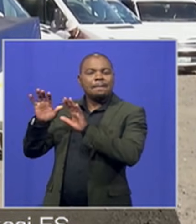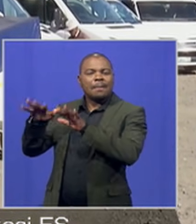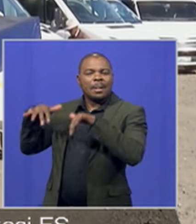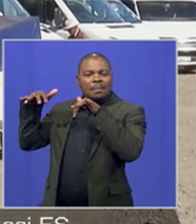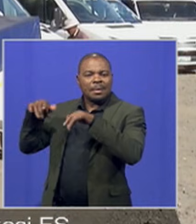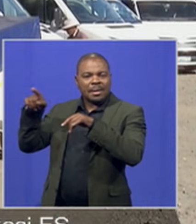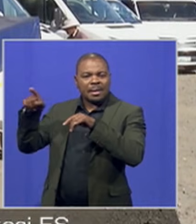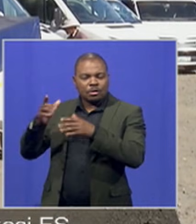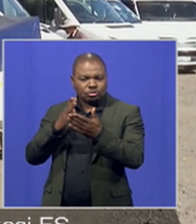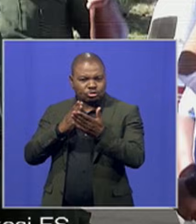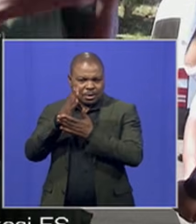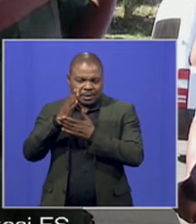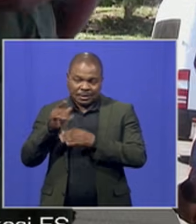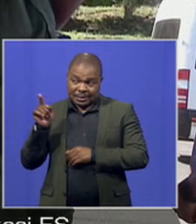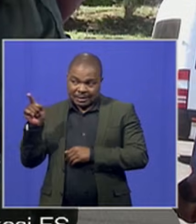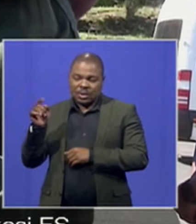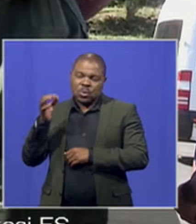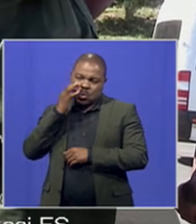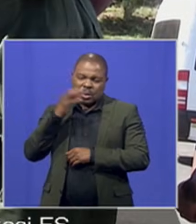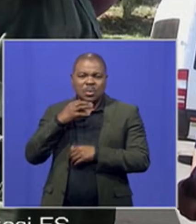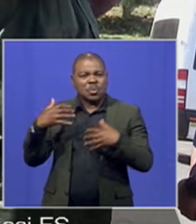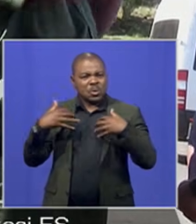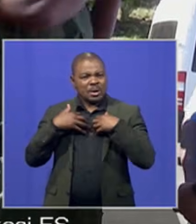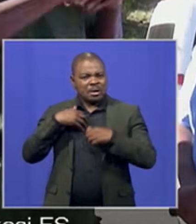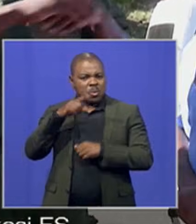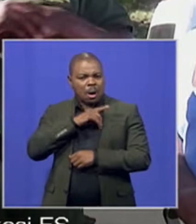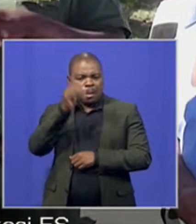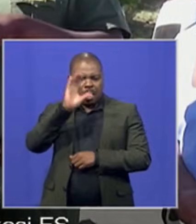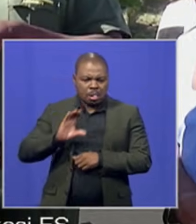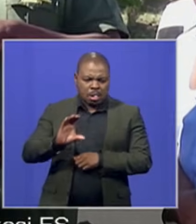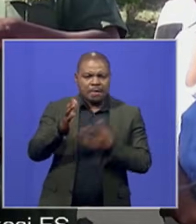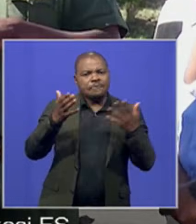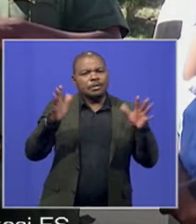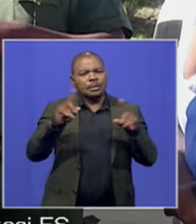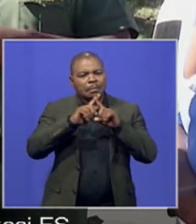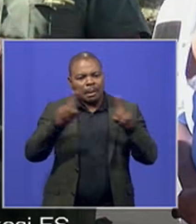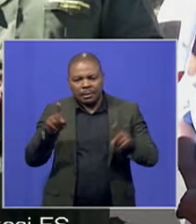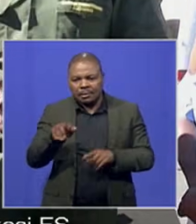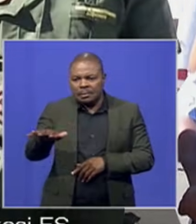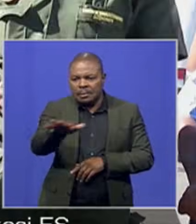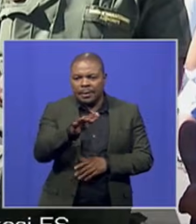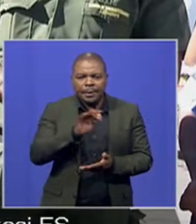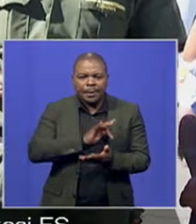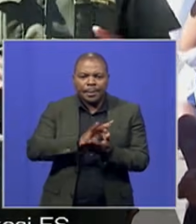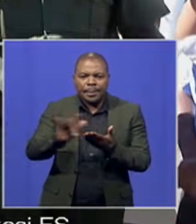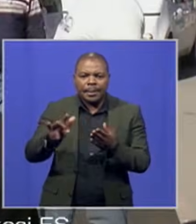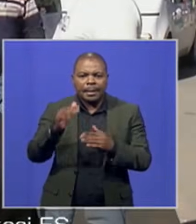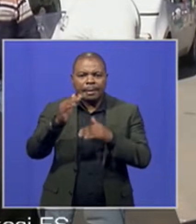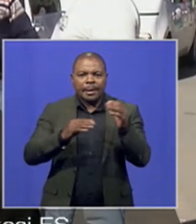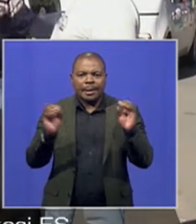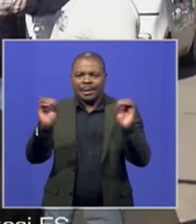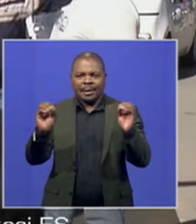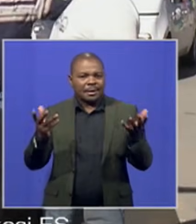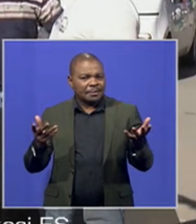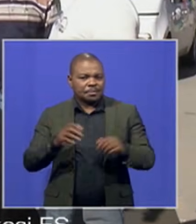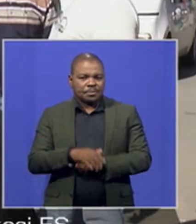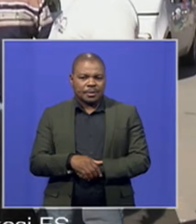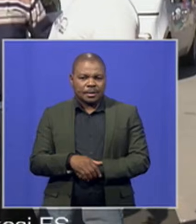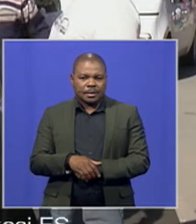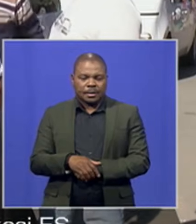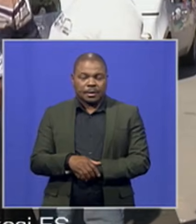tsa bosiamisi o bolela gore go a tshwenya gore madi a ne a duelwa mme ga gona sepe se se supang seo. But